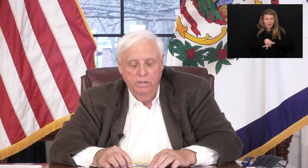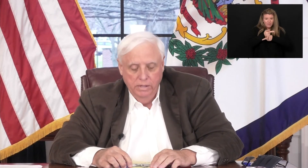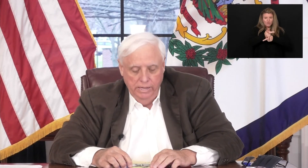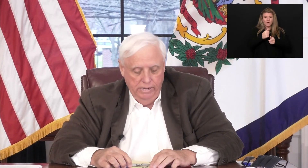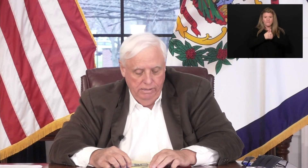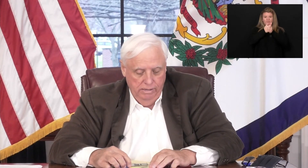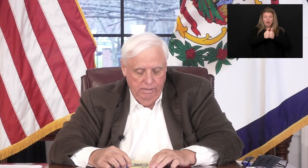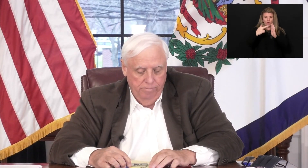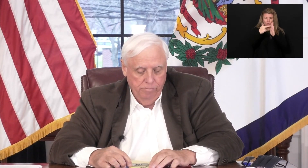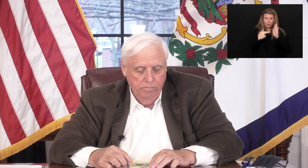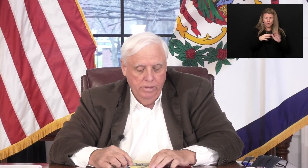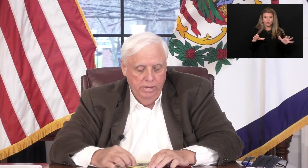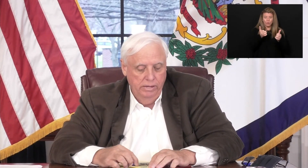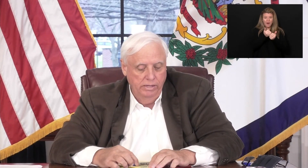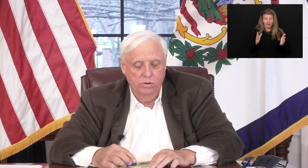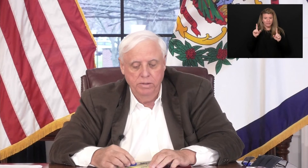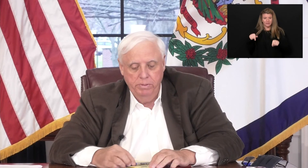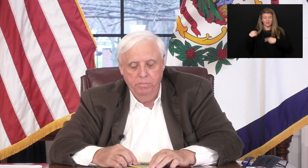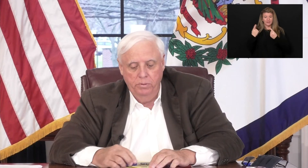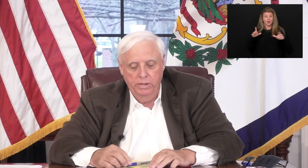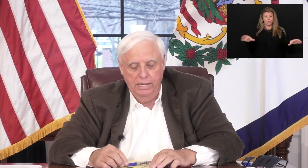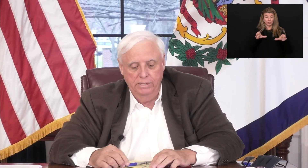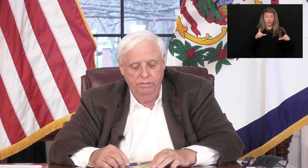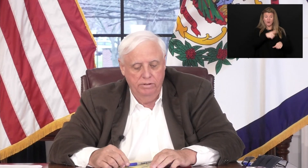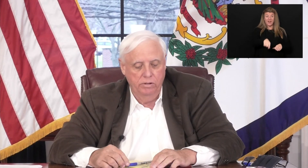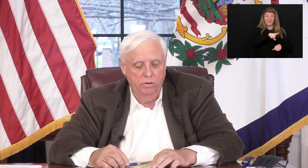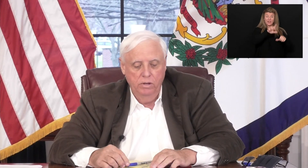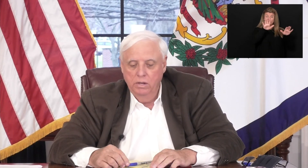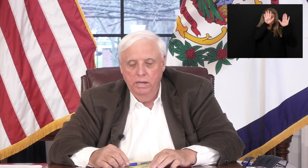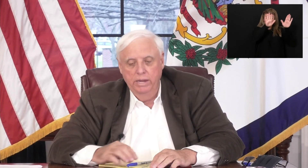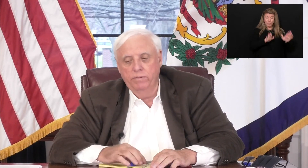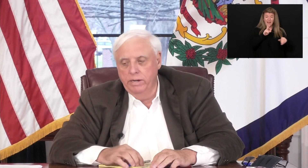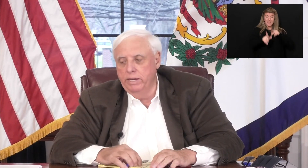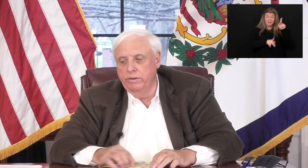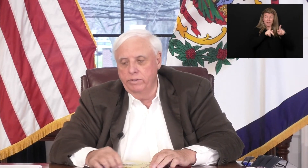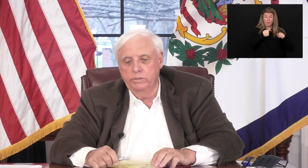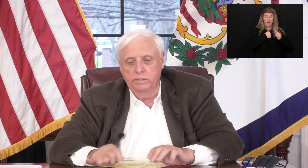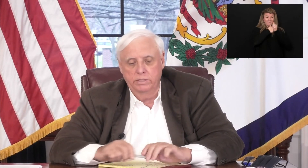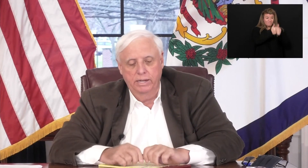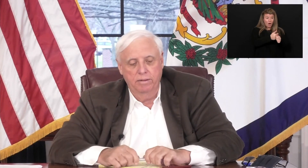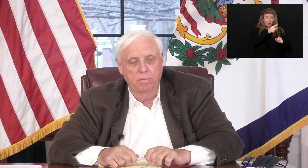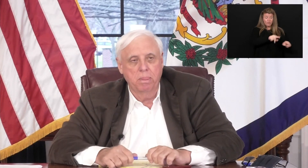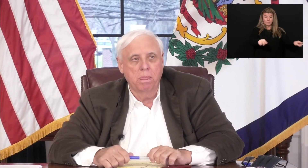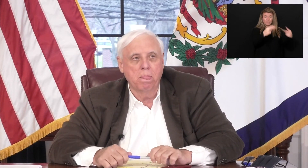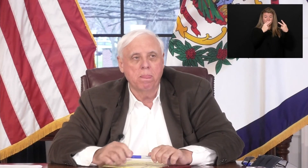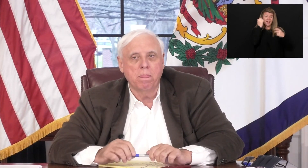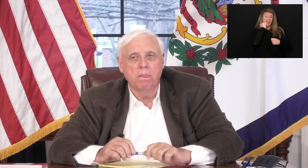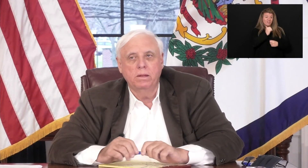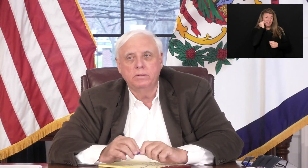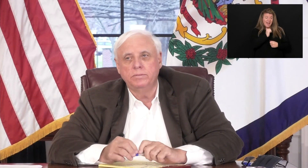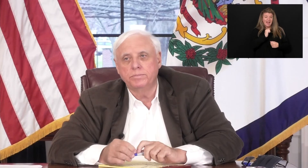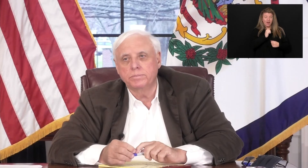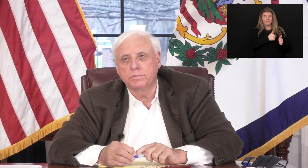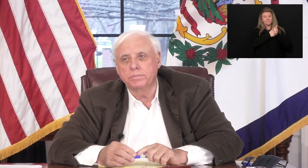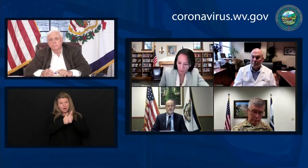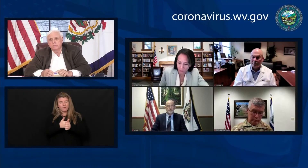doing. And these great people that I listen to every day are doing just that.